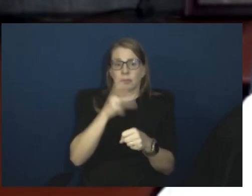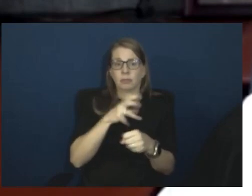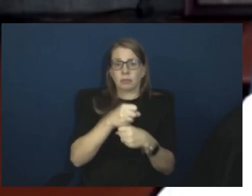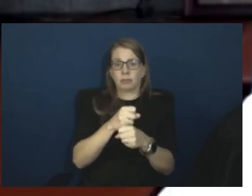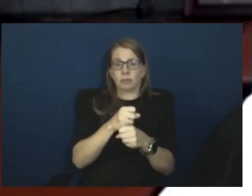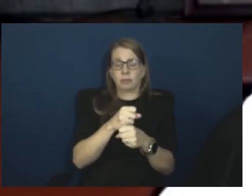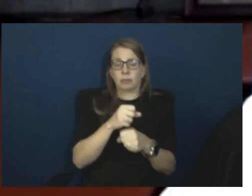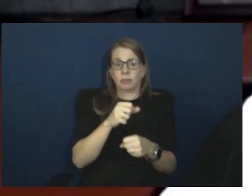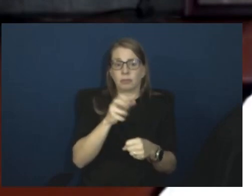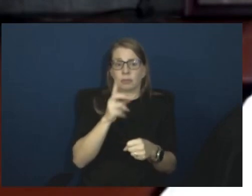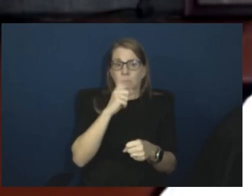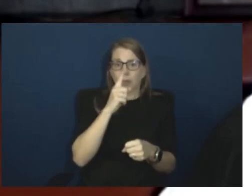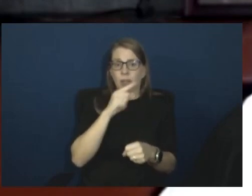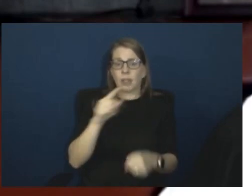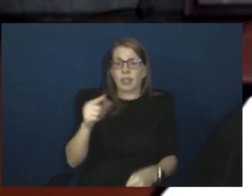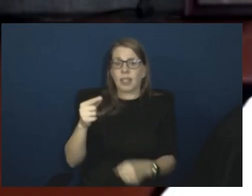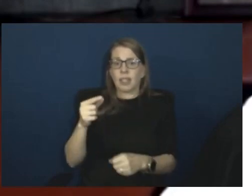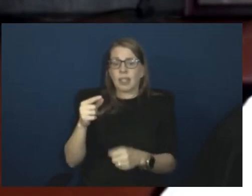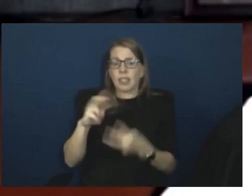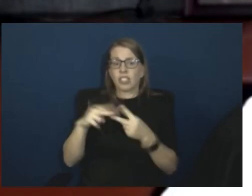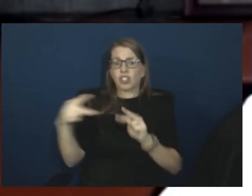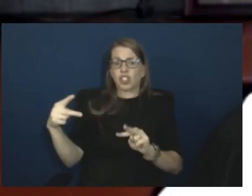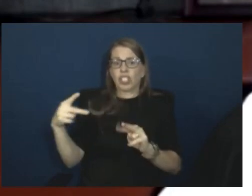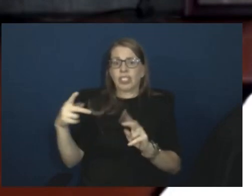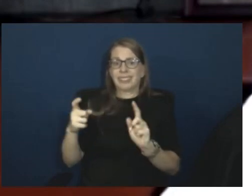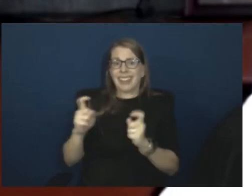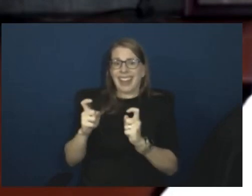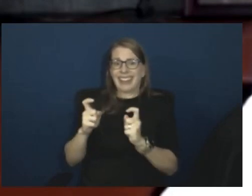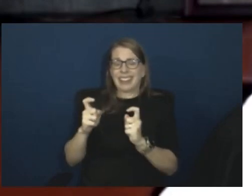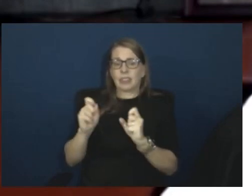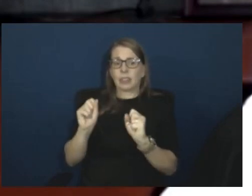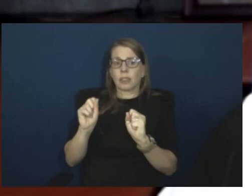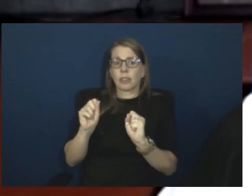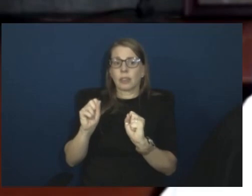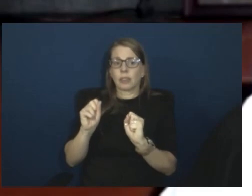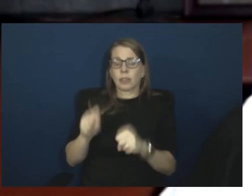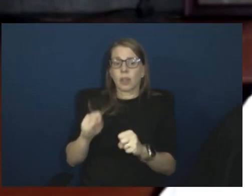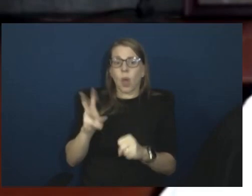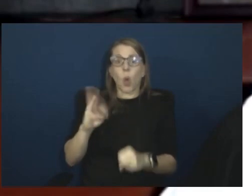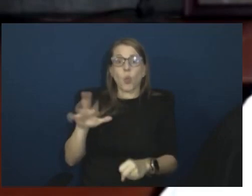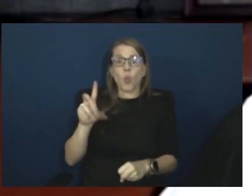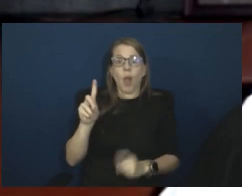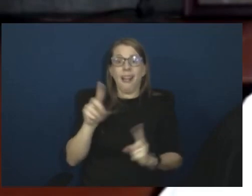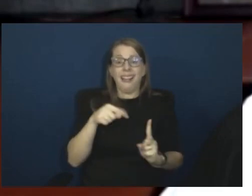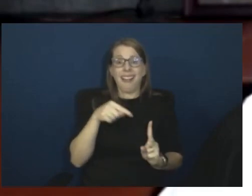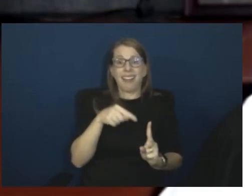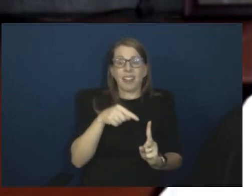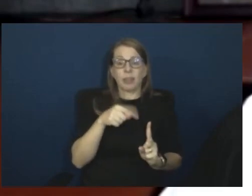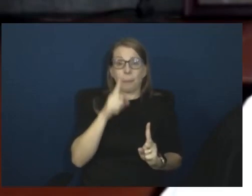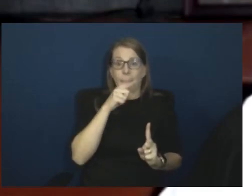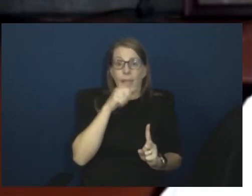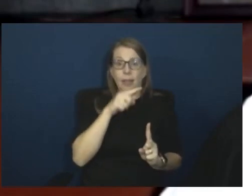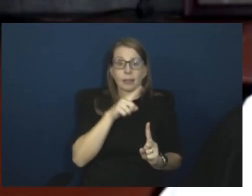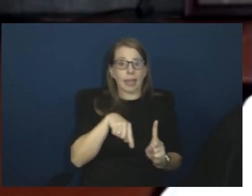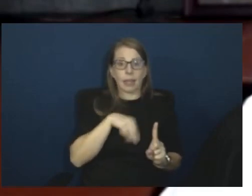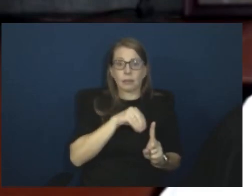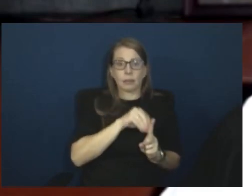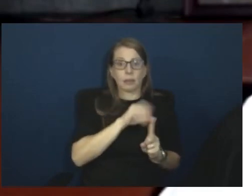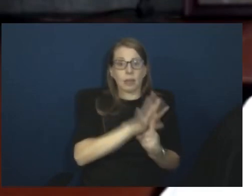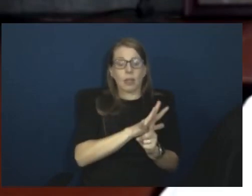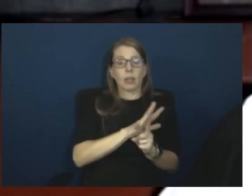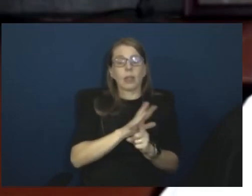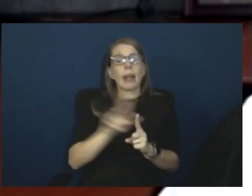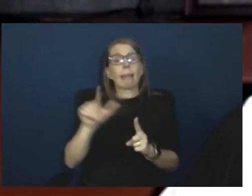edited, which the ancestral strain could infect. But a wild type non-transgenic mice, it was not able